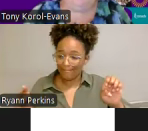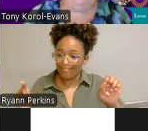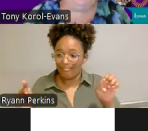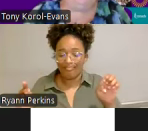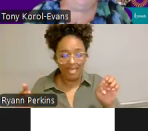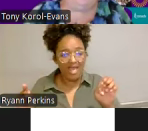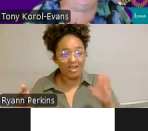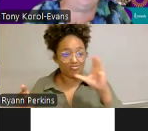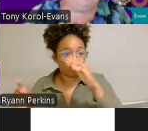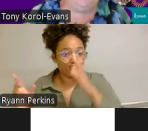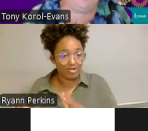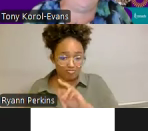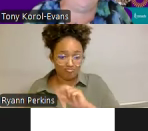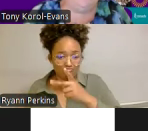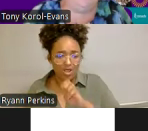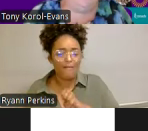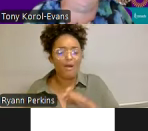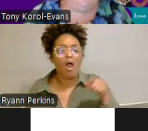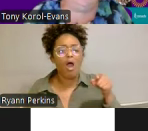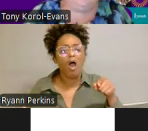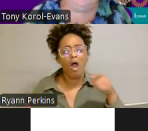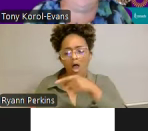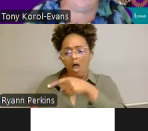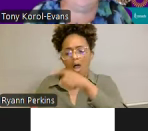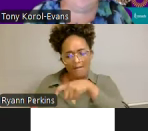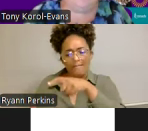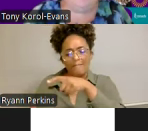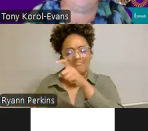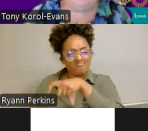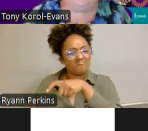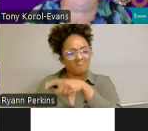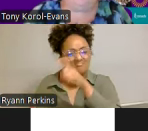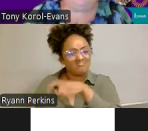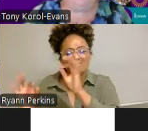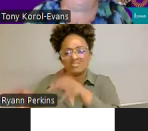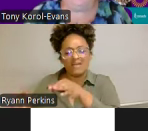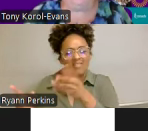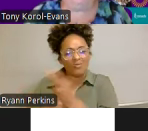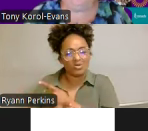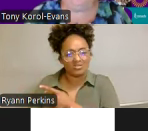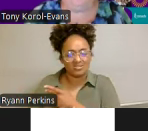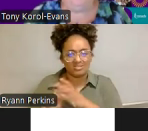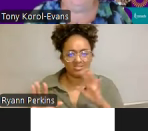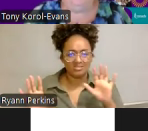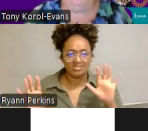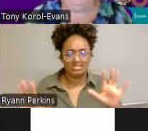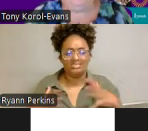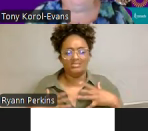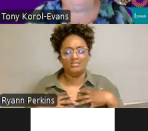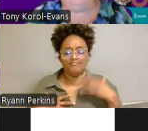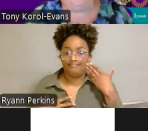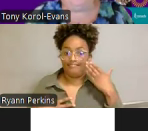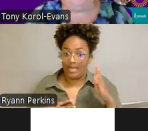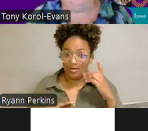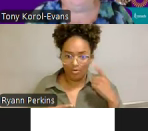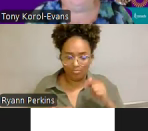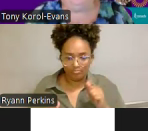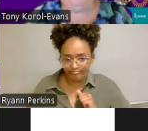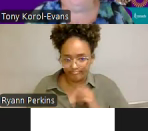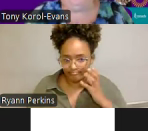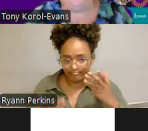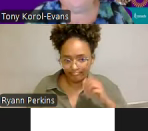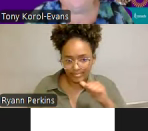own home must be worse in some ways. At least if you're attacked by a perfect stranger, it is not so personal. Your husband is the person whom